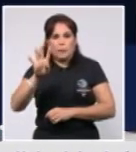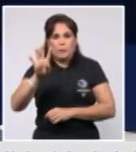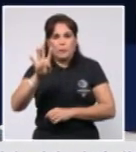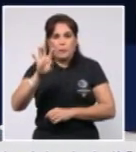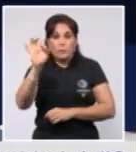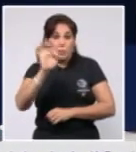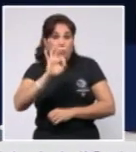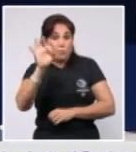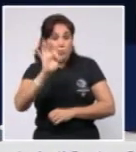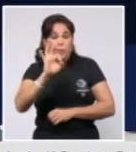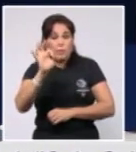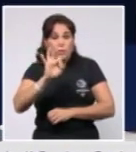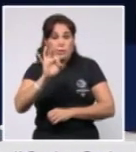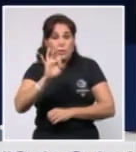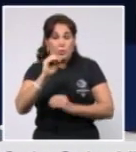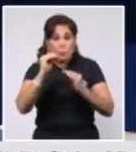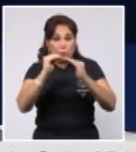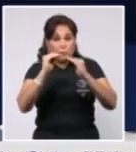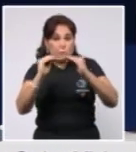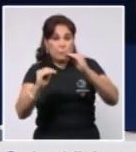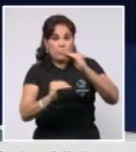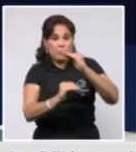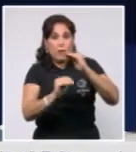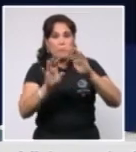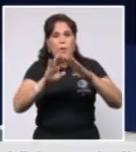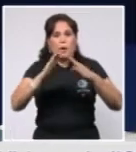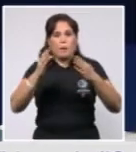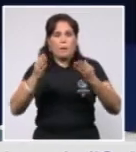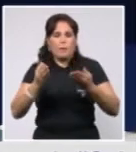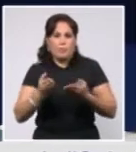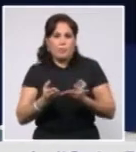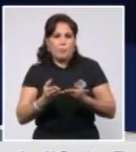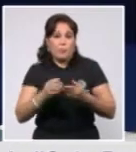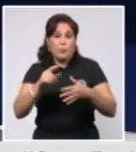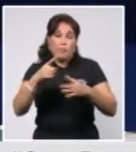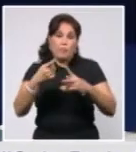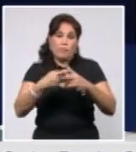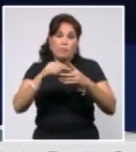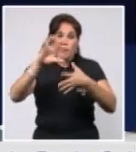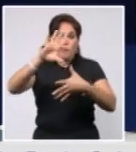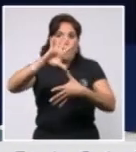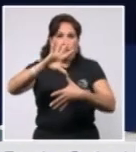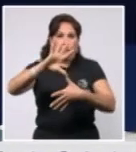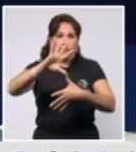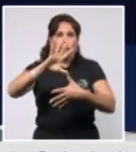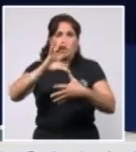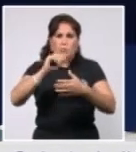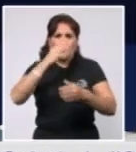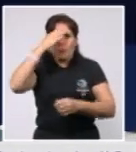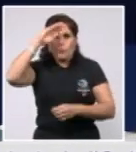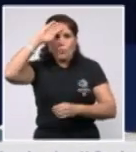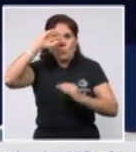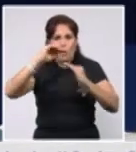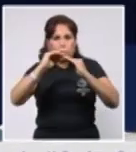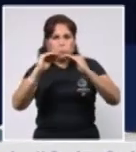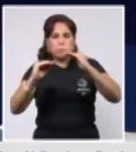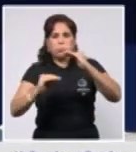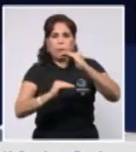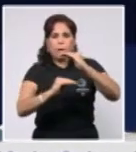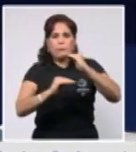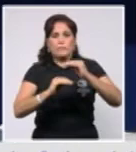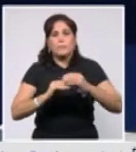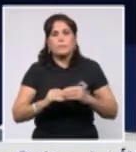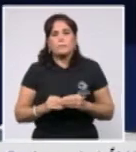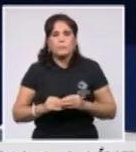Yesterday, 76 people were discharged from hospital. a positive result when compared with the number of